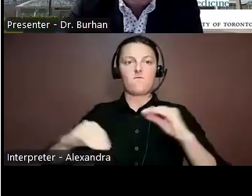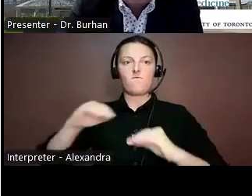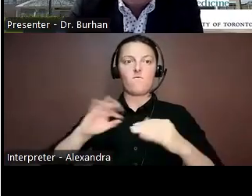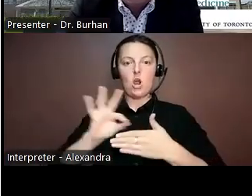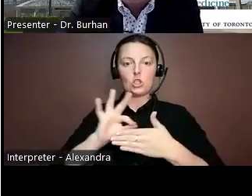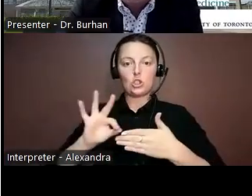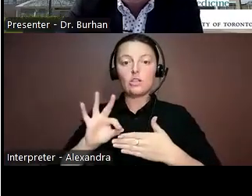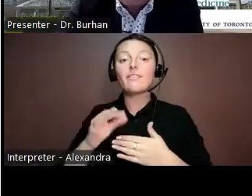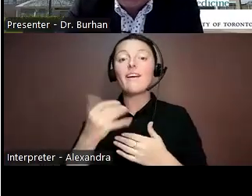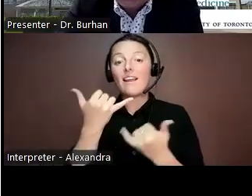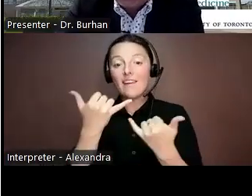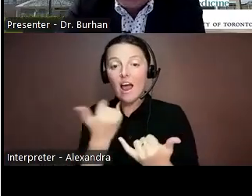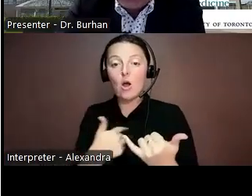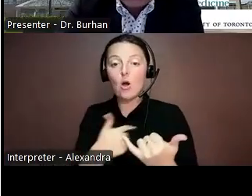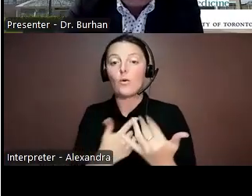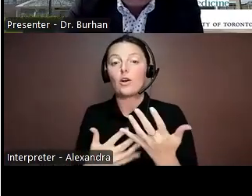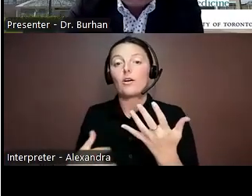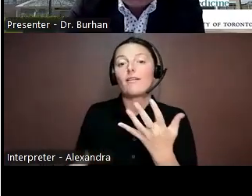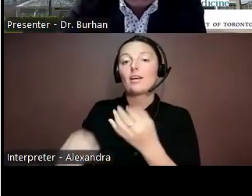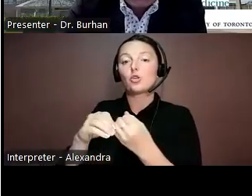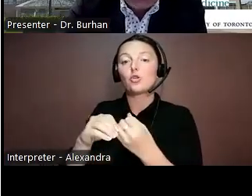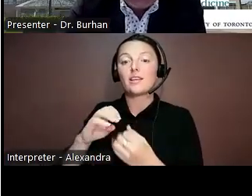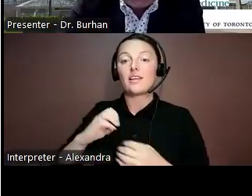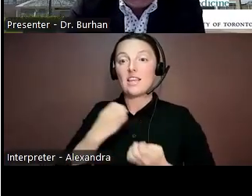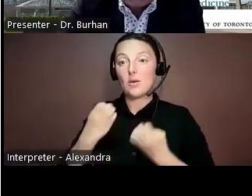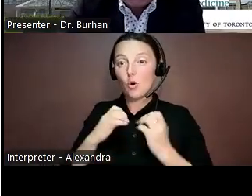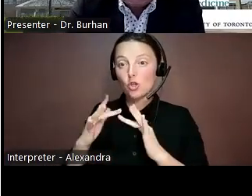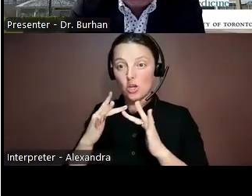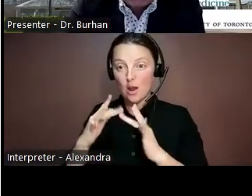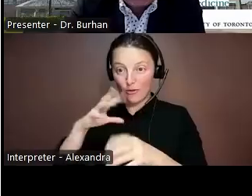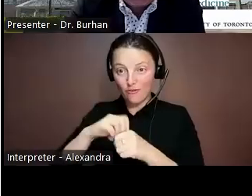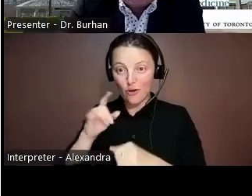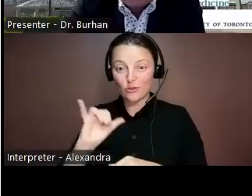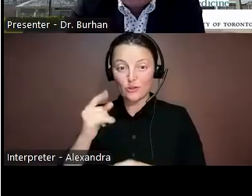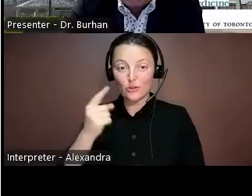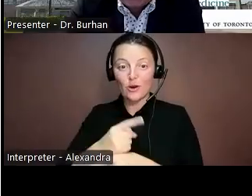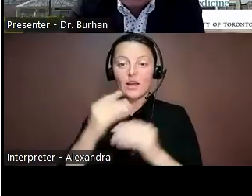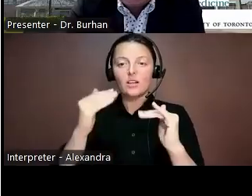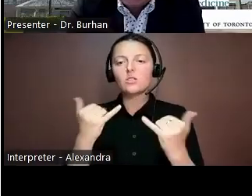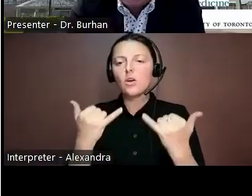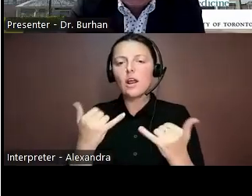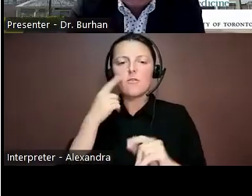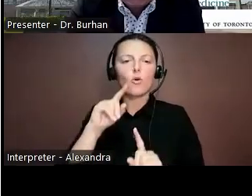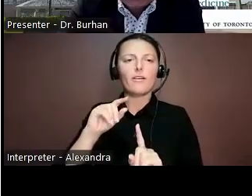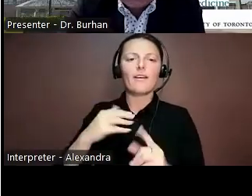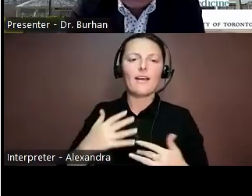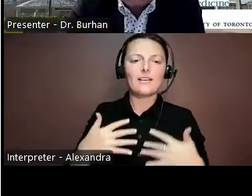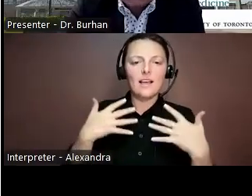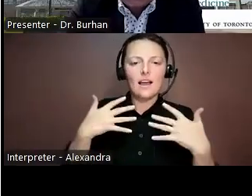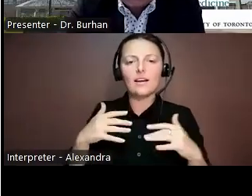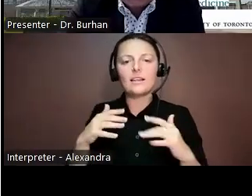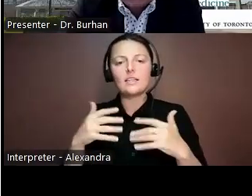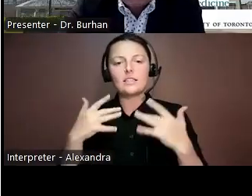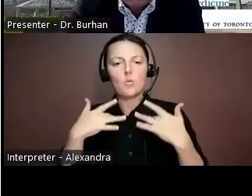that there's a motor alteration in anxiety and depression? In this systematic review and meta-analysis looked at